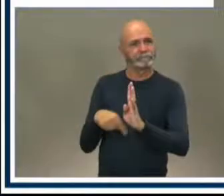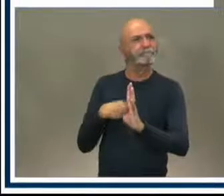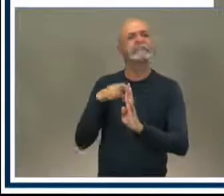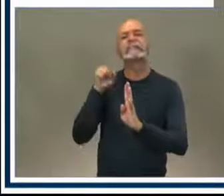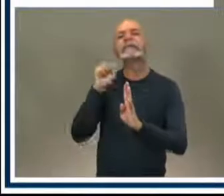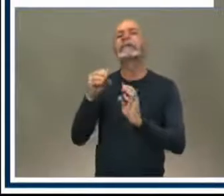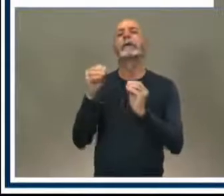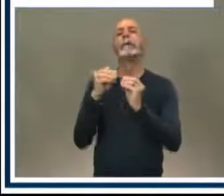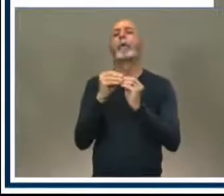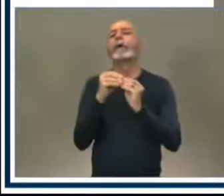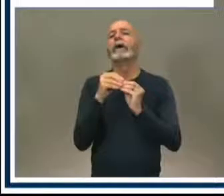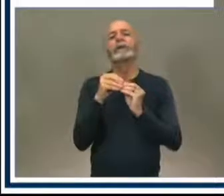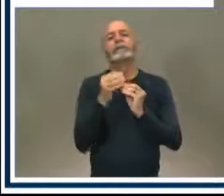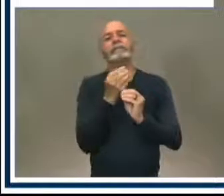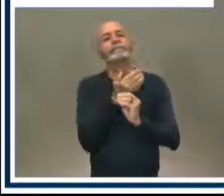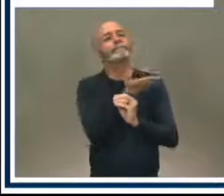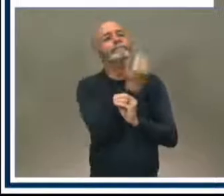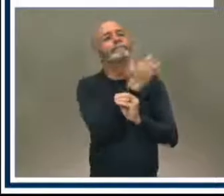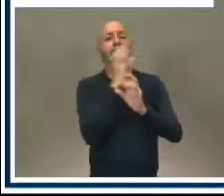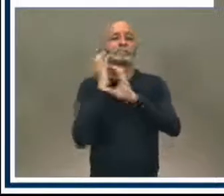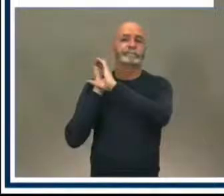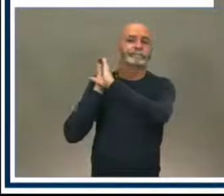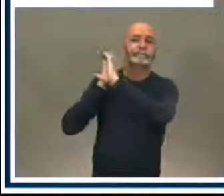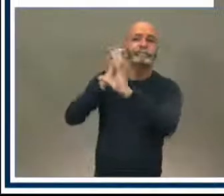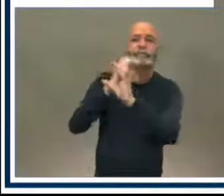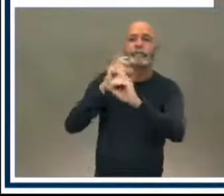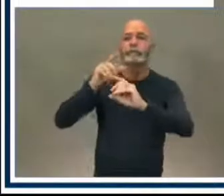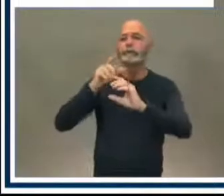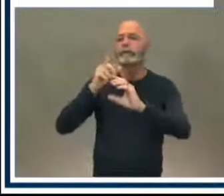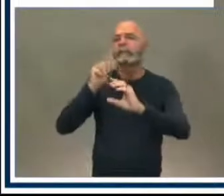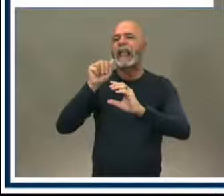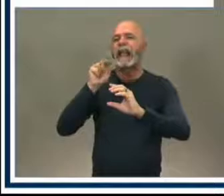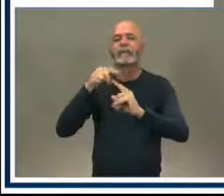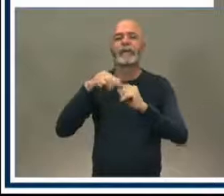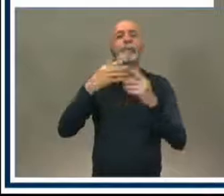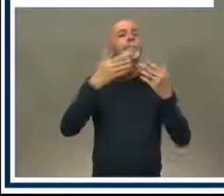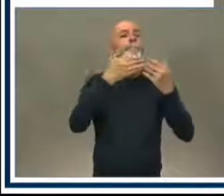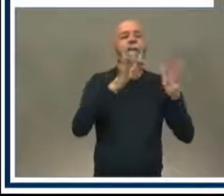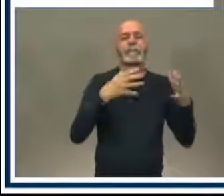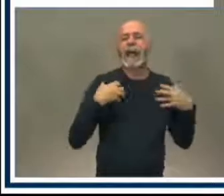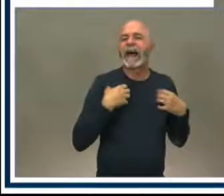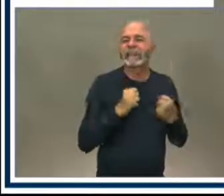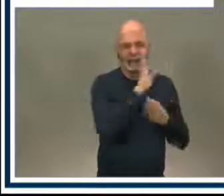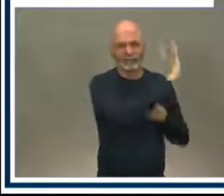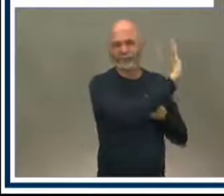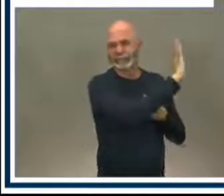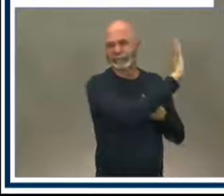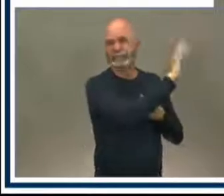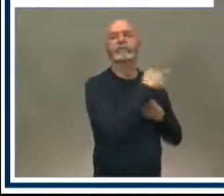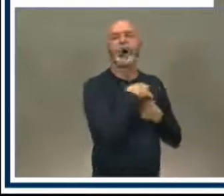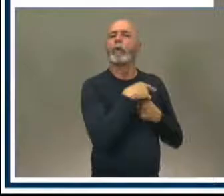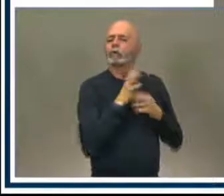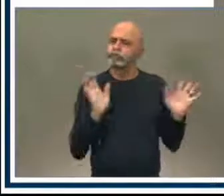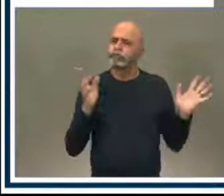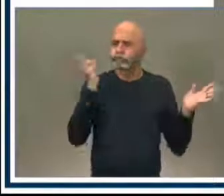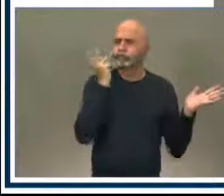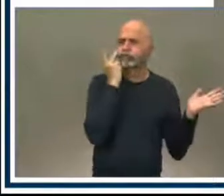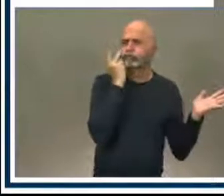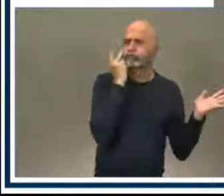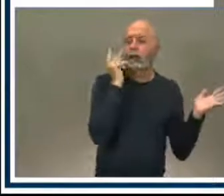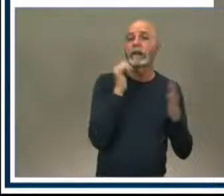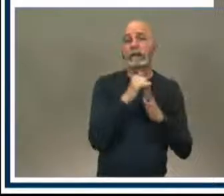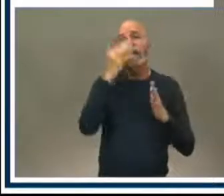approaches with public health mobile vans, which is what we've been doing all along, it will be certainly sufficient. That's one of the reasons.